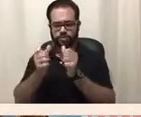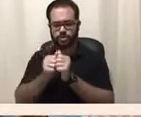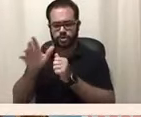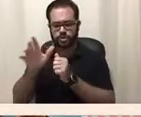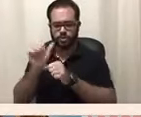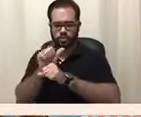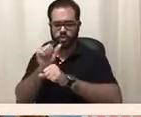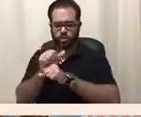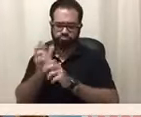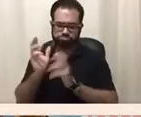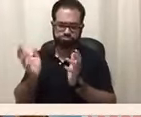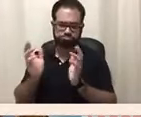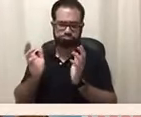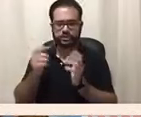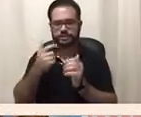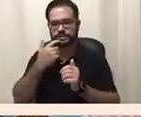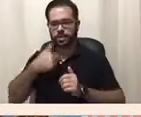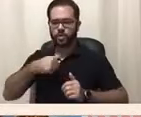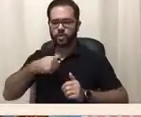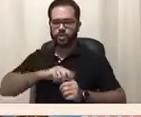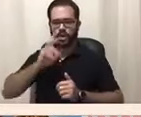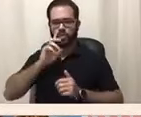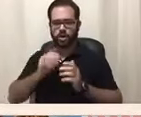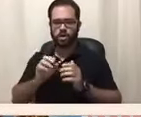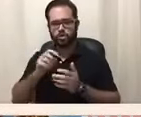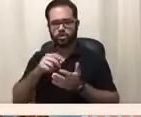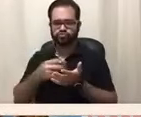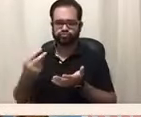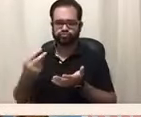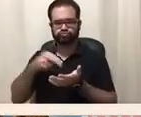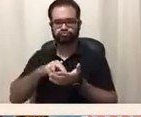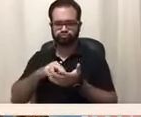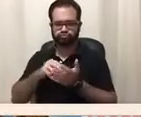to demonstrate against the inaccessibility of public transportation